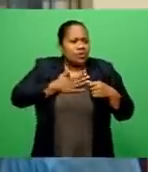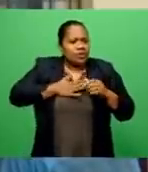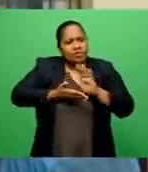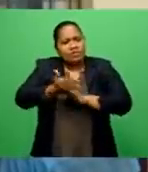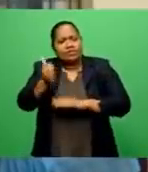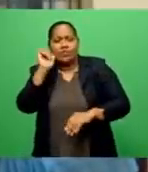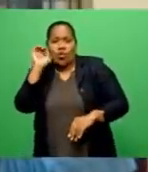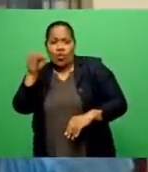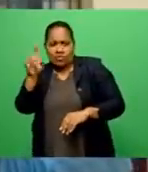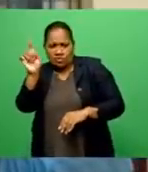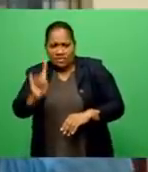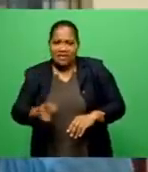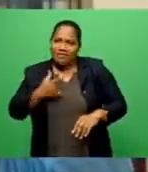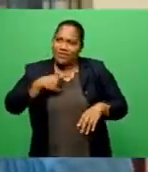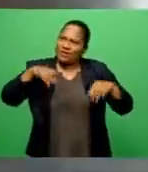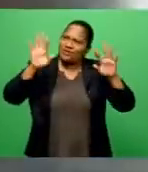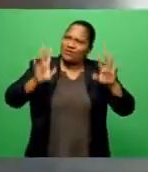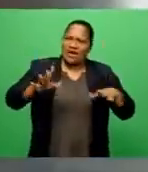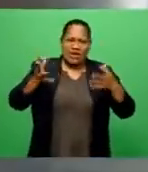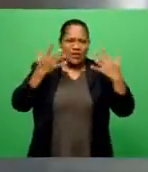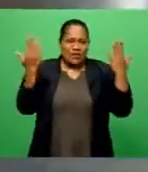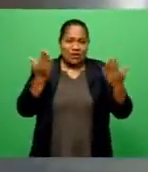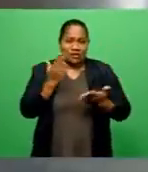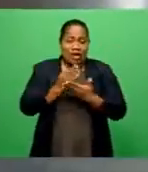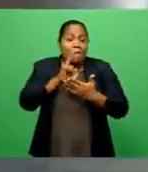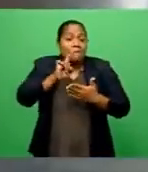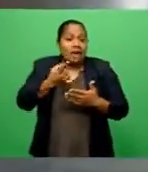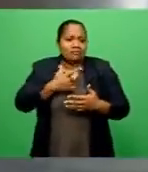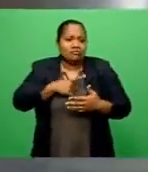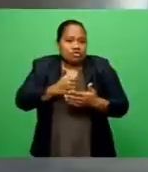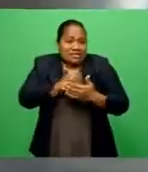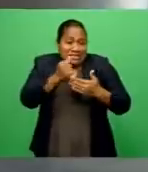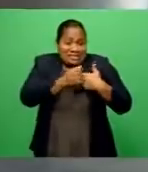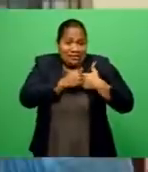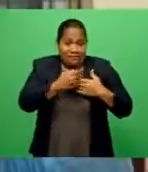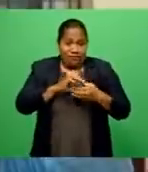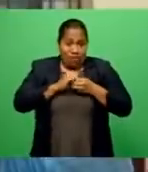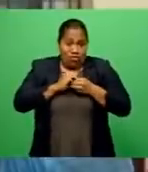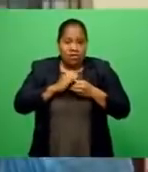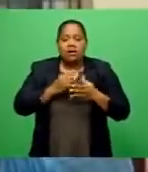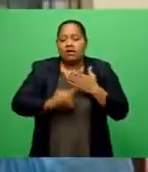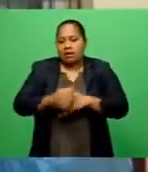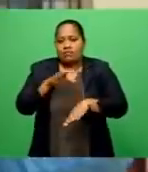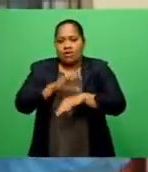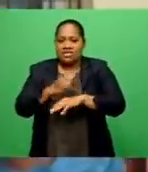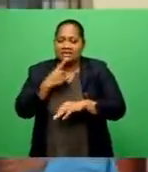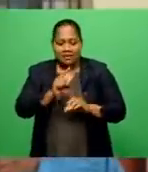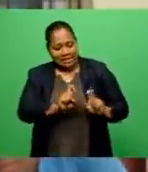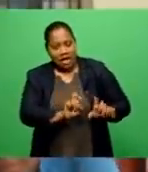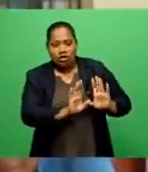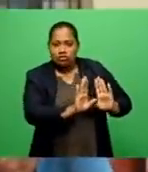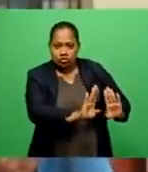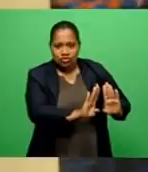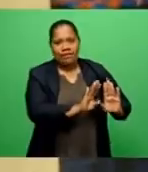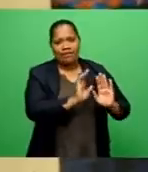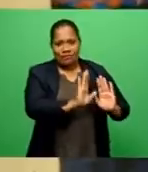today since the wind and rain has stopped, but for our own safety, the police told us to stay here for a while before we are advised otherwise.